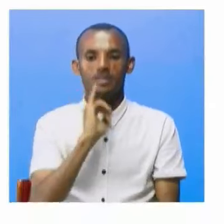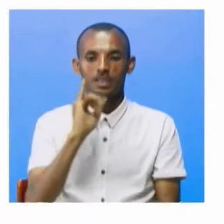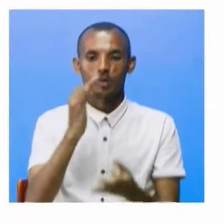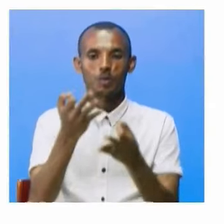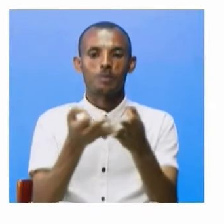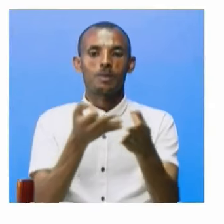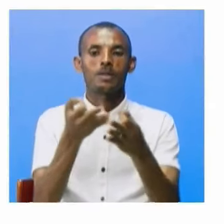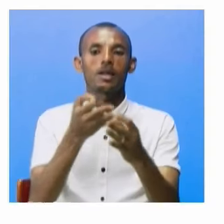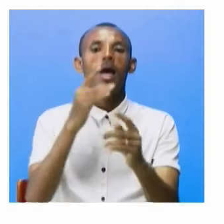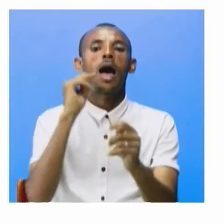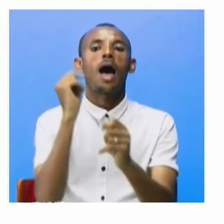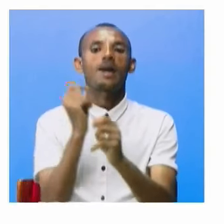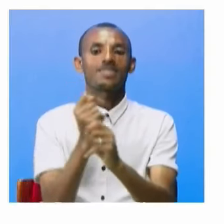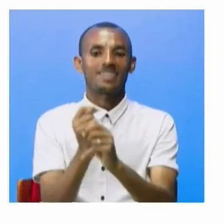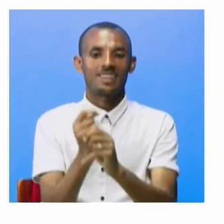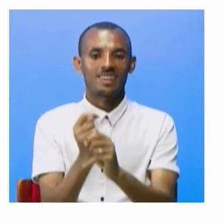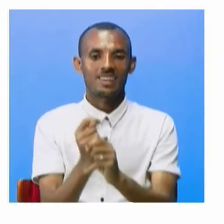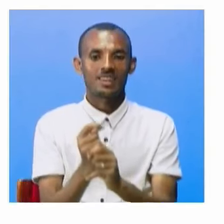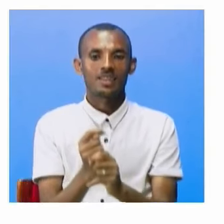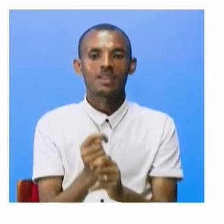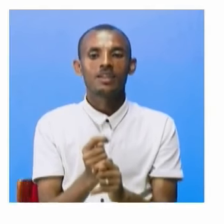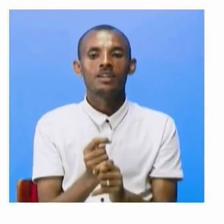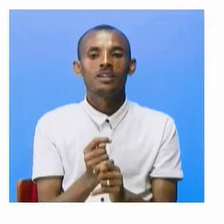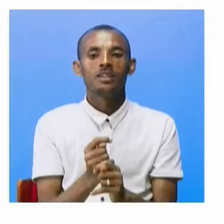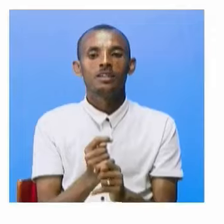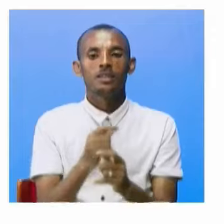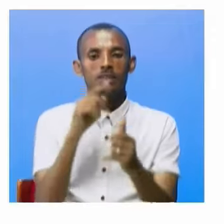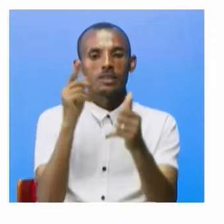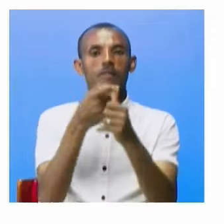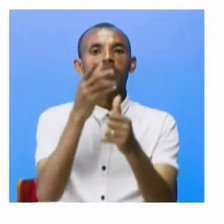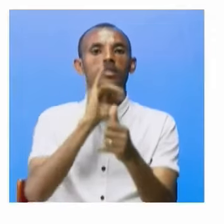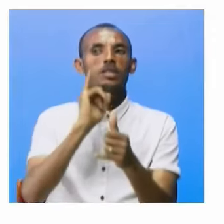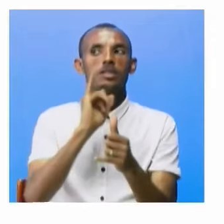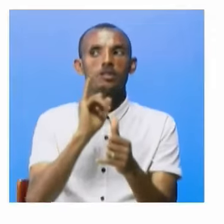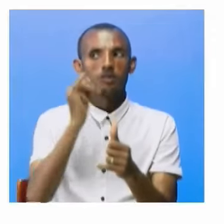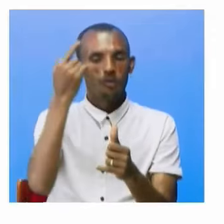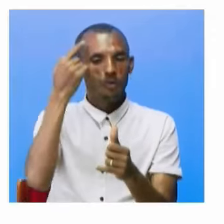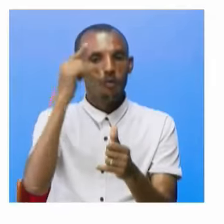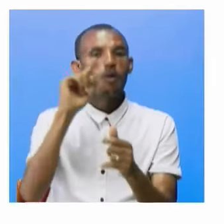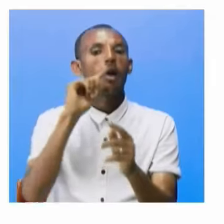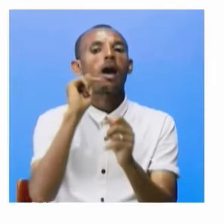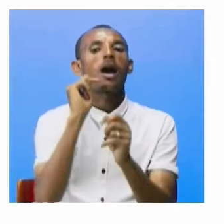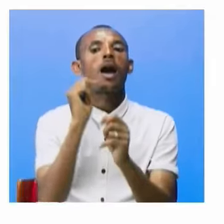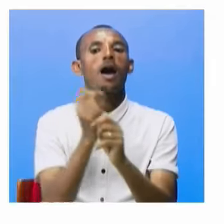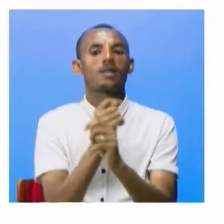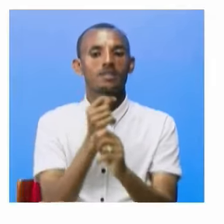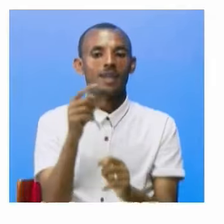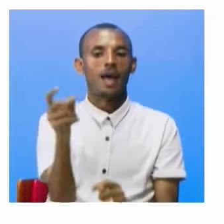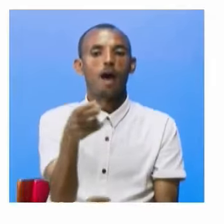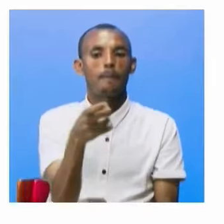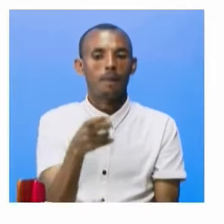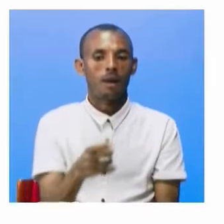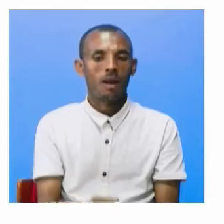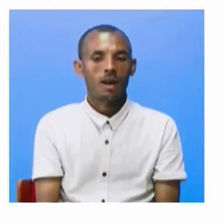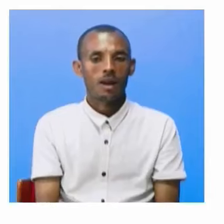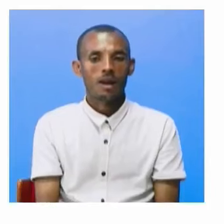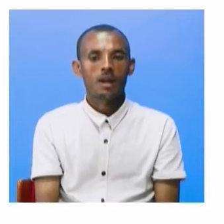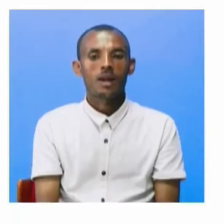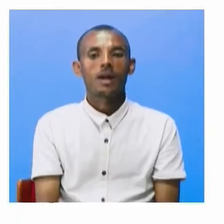an action, yeah? The first for an action happened, an